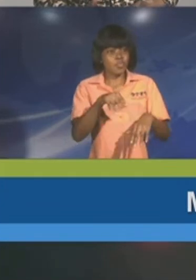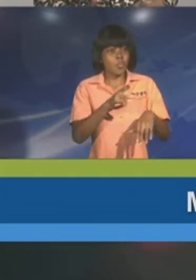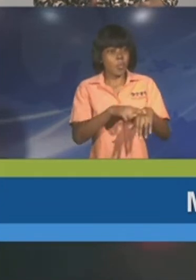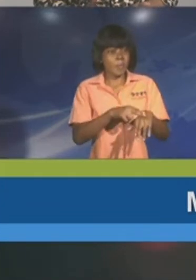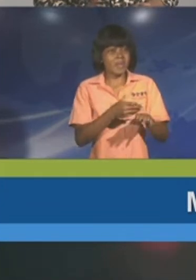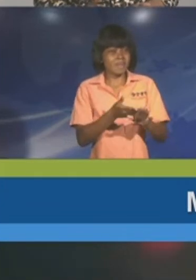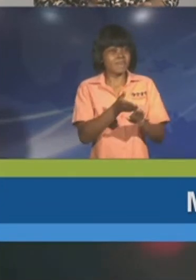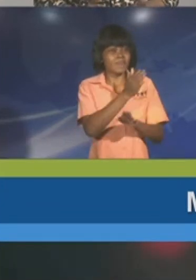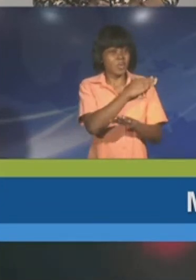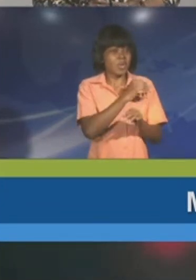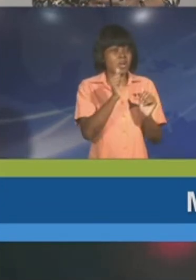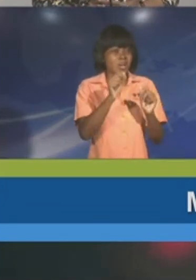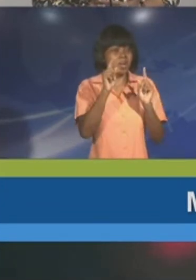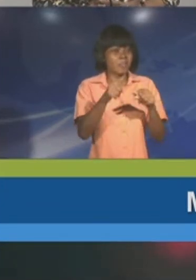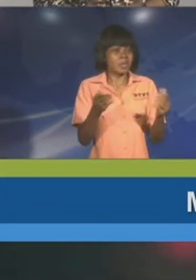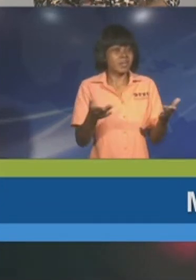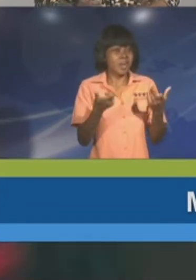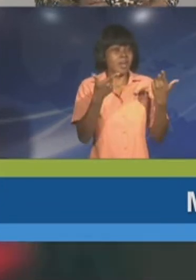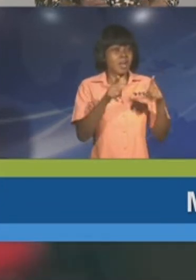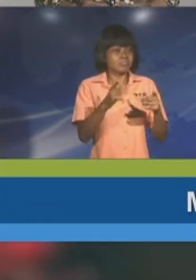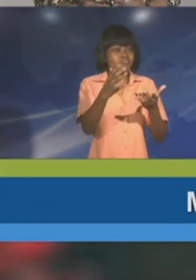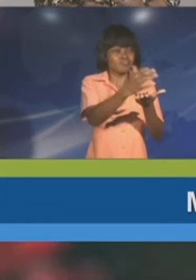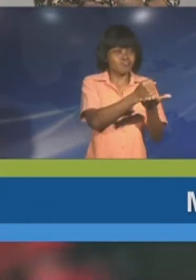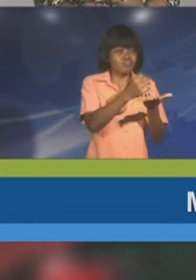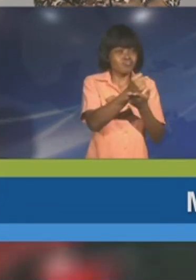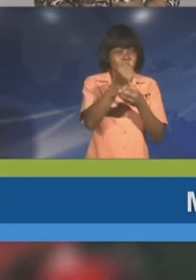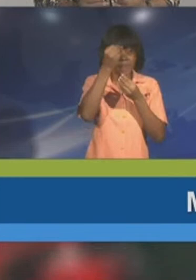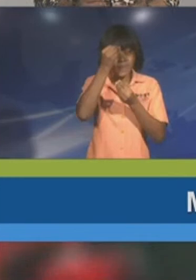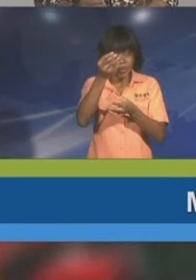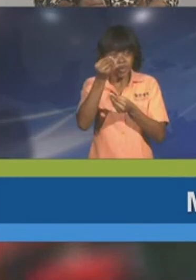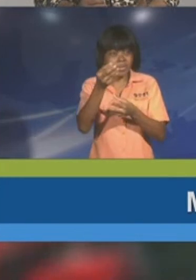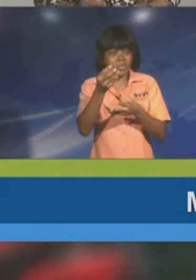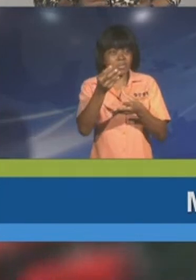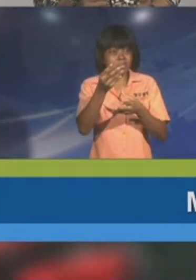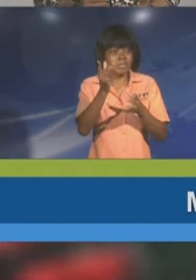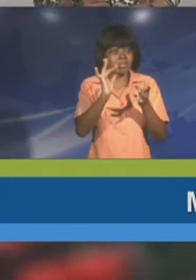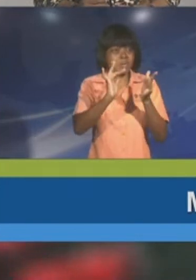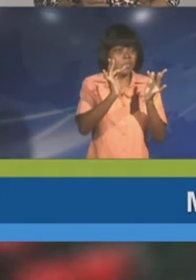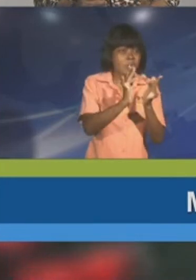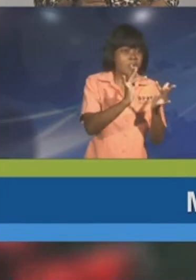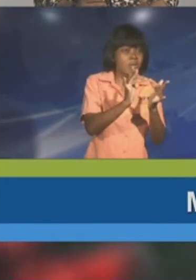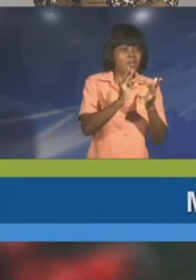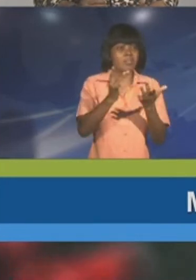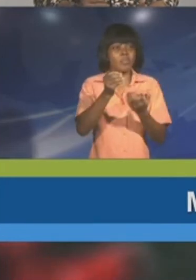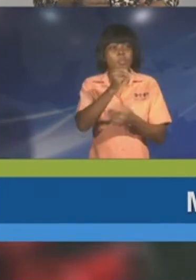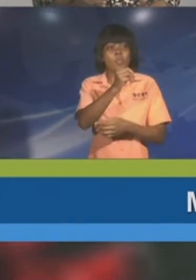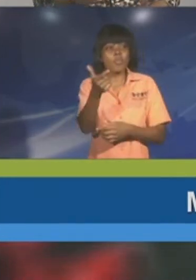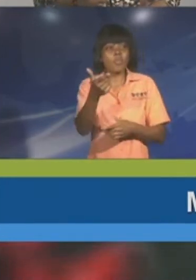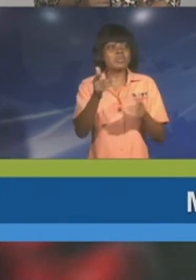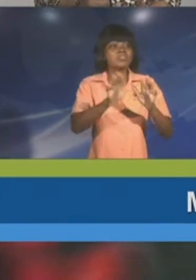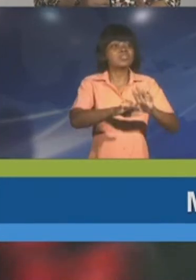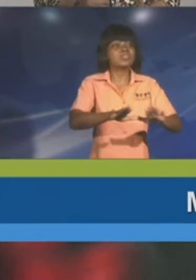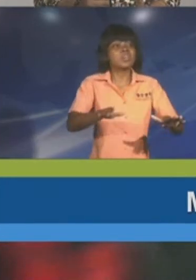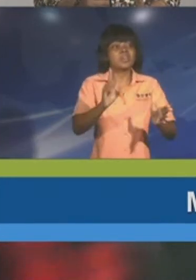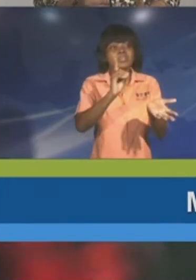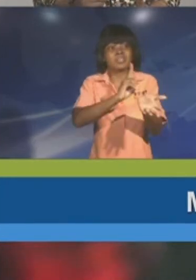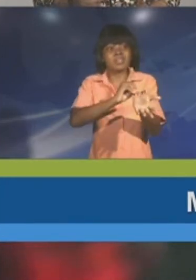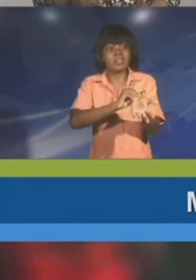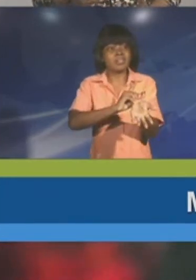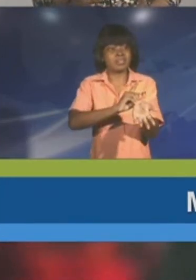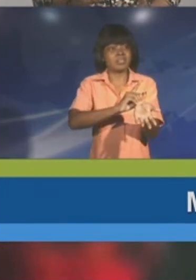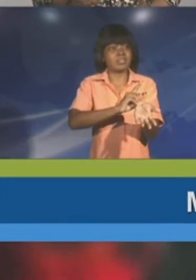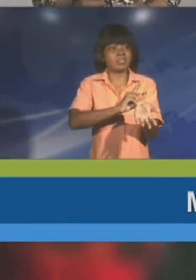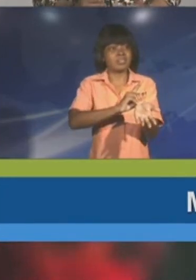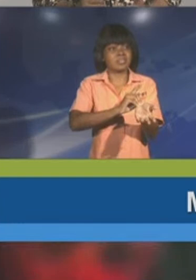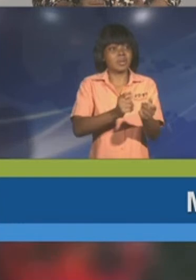So I usually liaise with the private pediatricians and the public ones, and the main increases has been increased viral